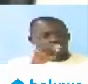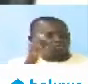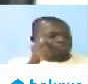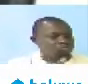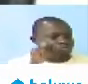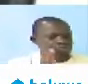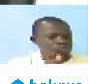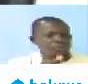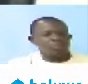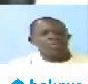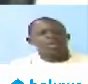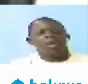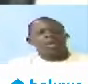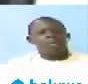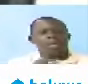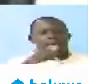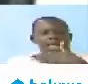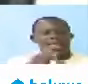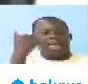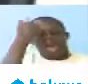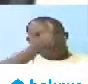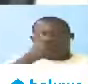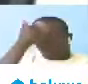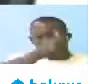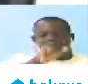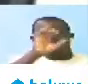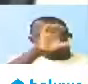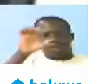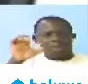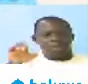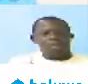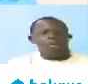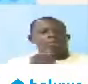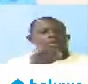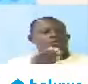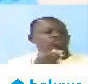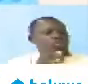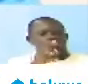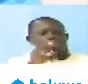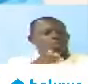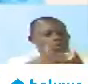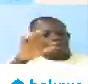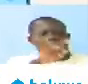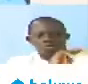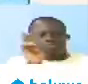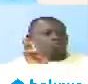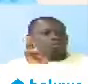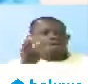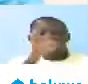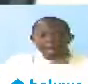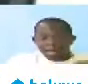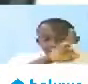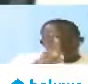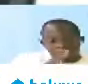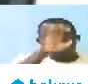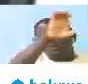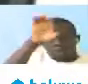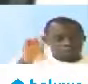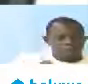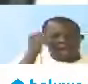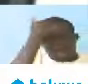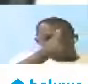it, in African countries, they don't trouble you anywhere. But malo